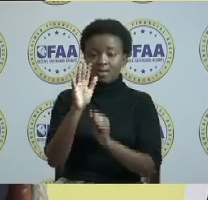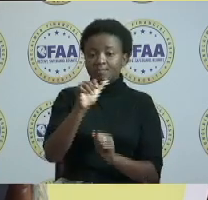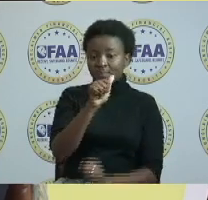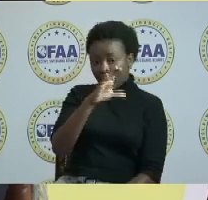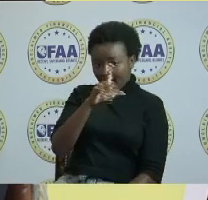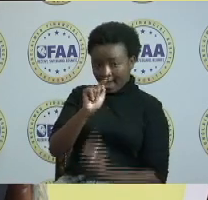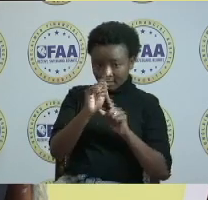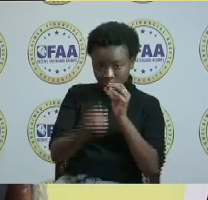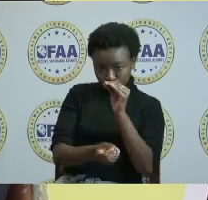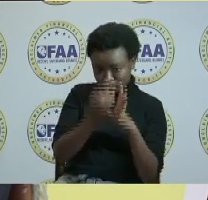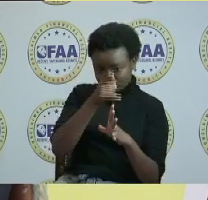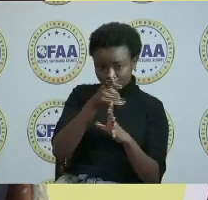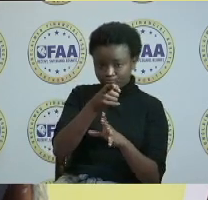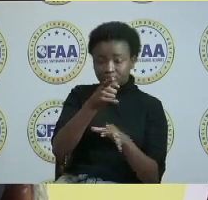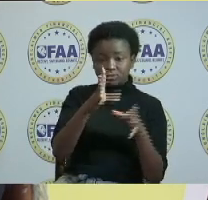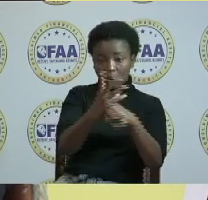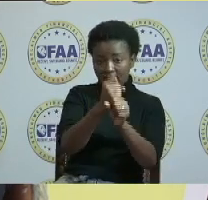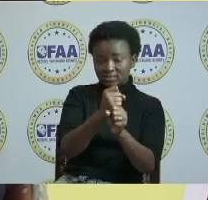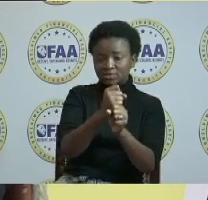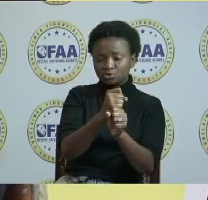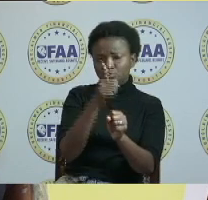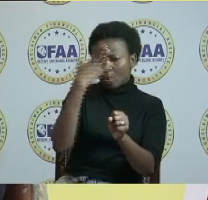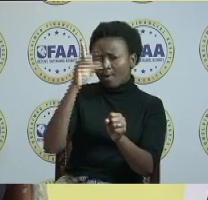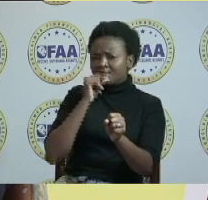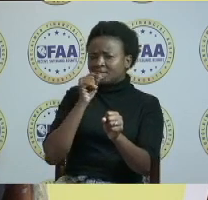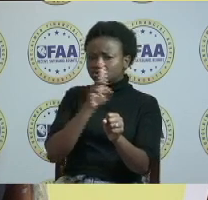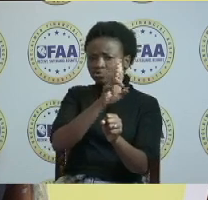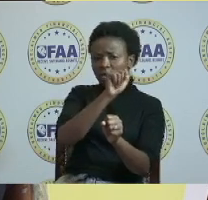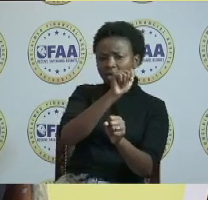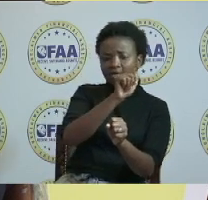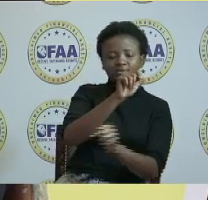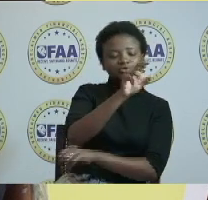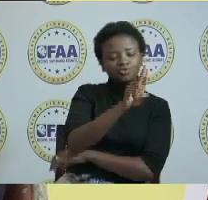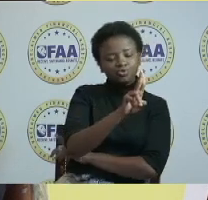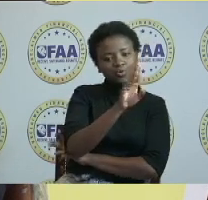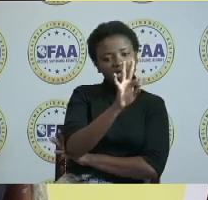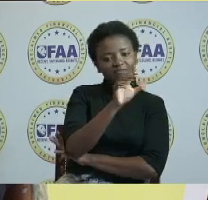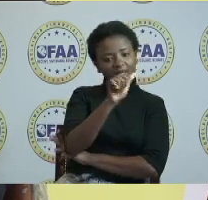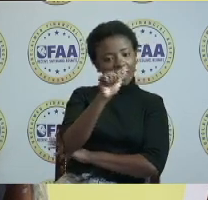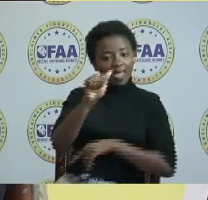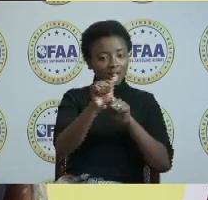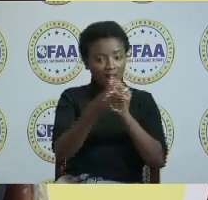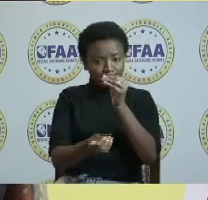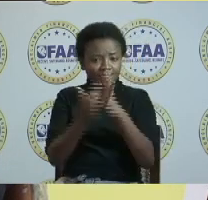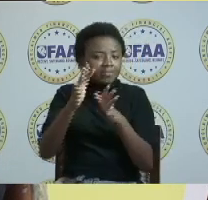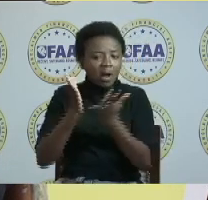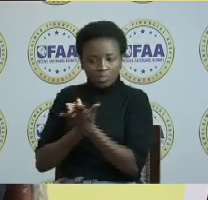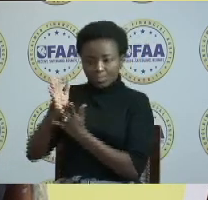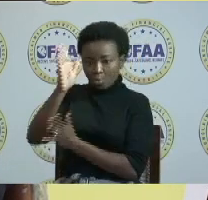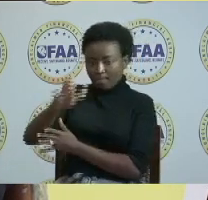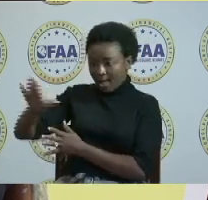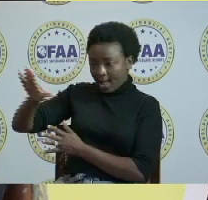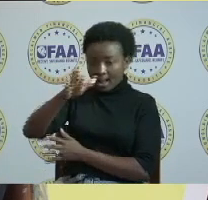formed the authority, I'm sure and you all are aware that UFAA is a creation of an act of parliament. That